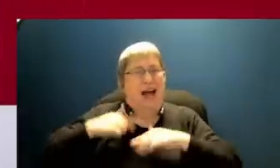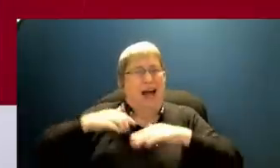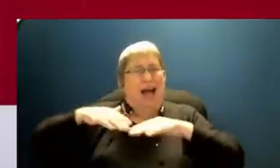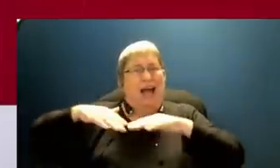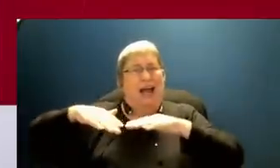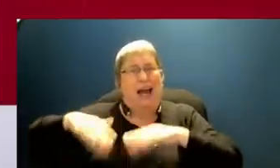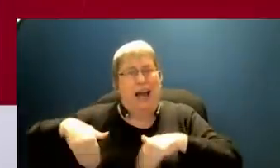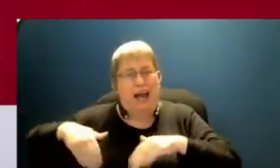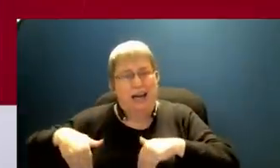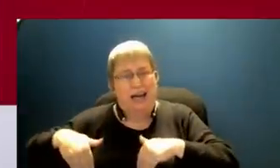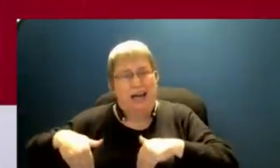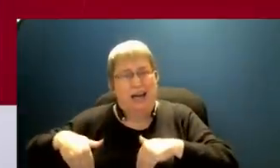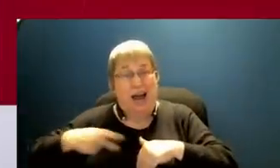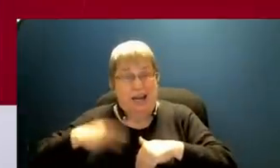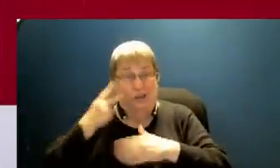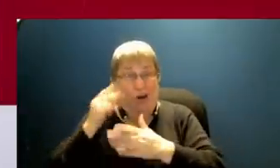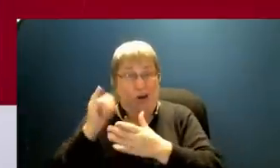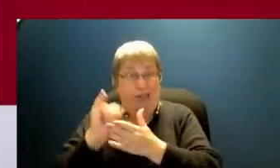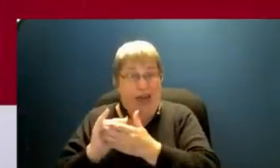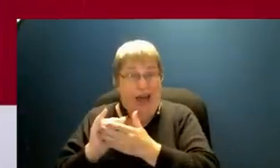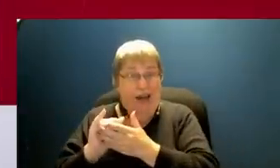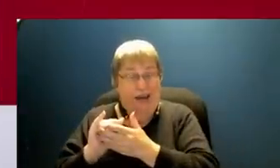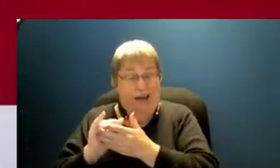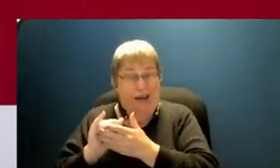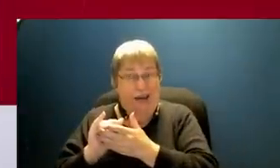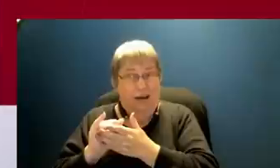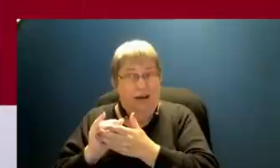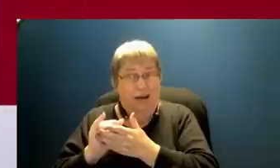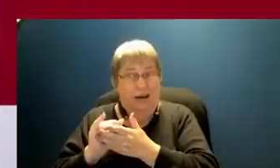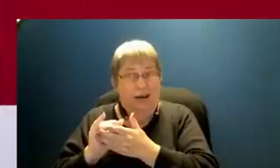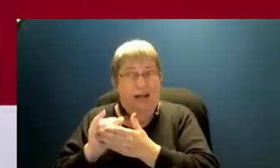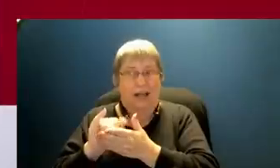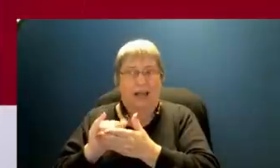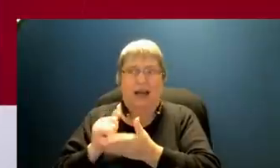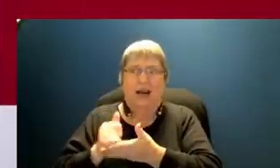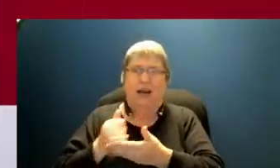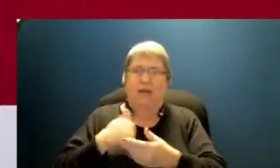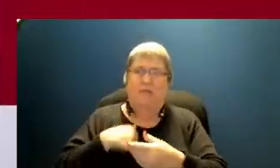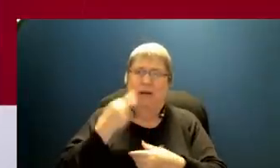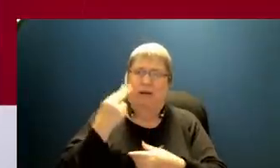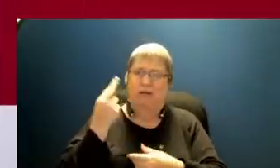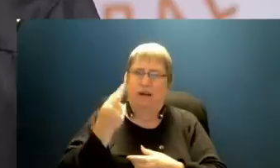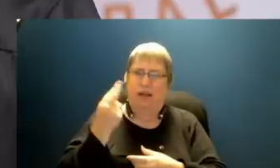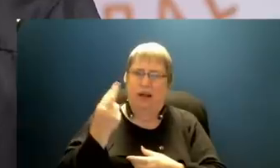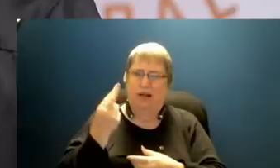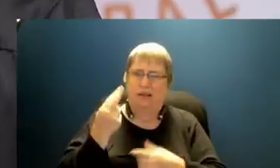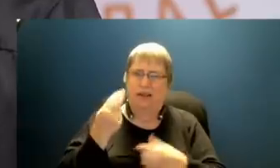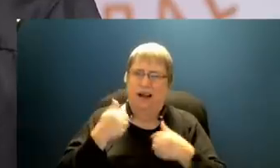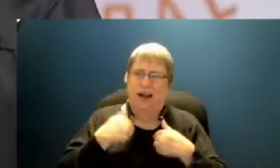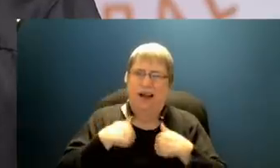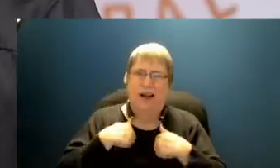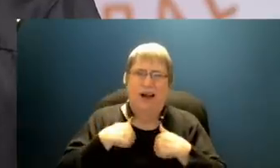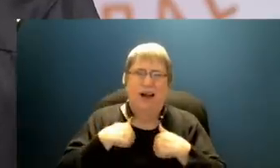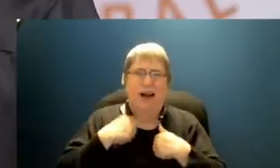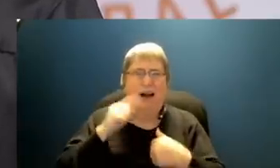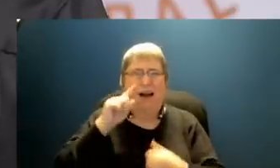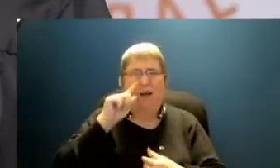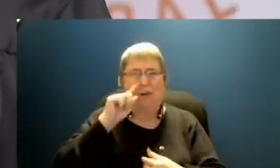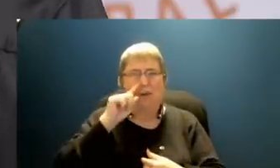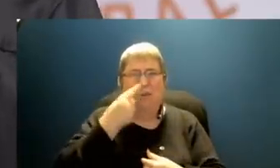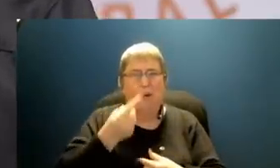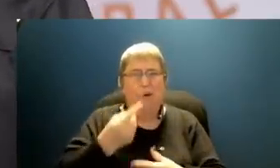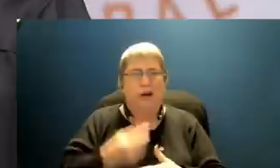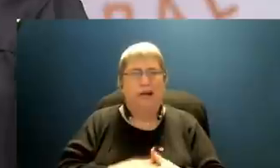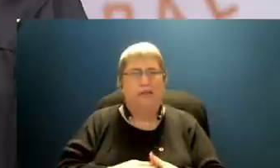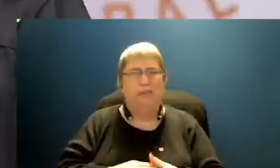my eyes helped me see how boring I had become. As my